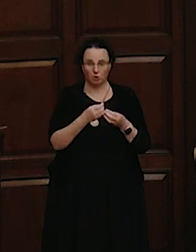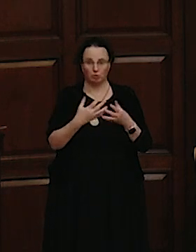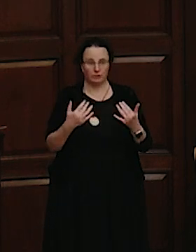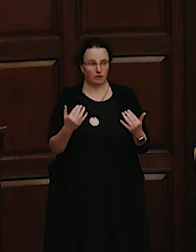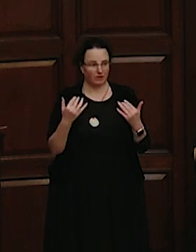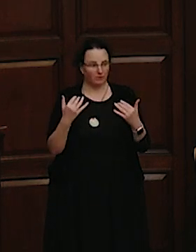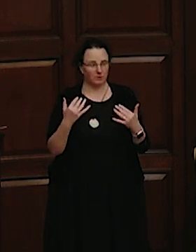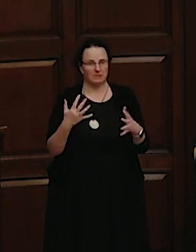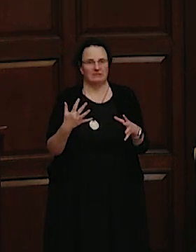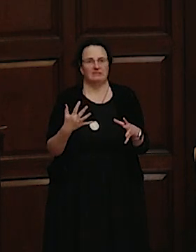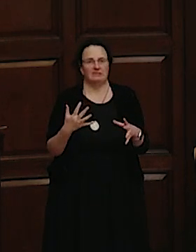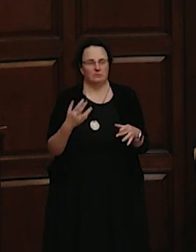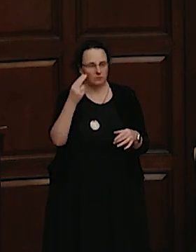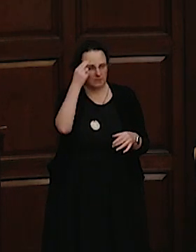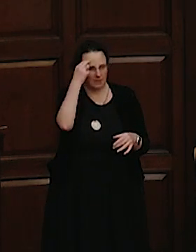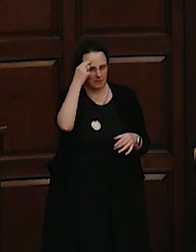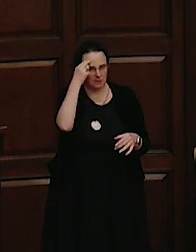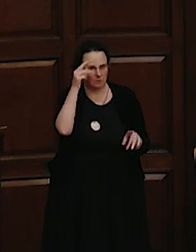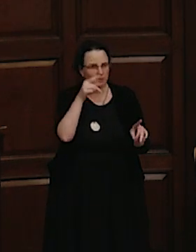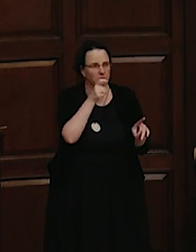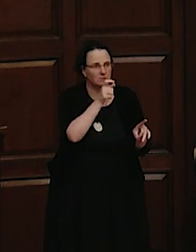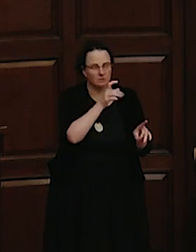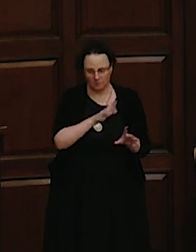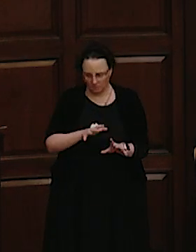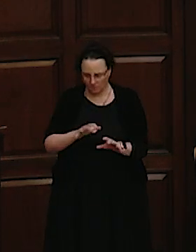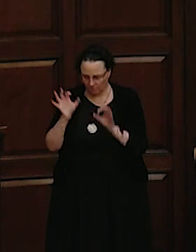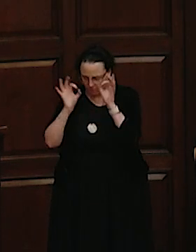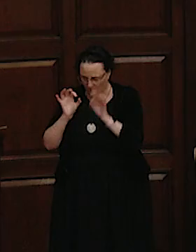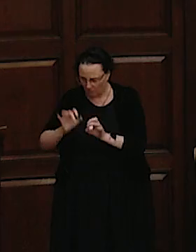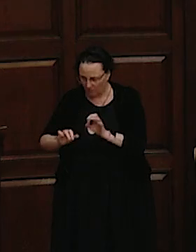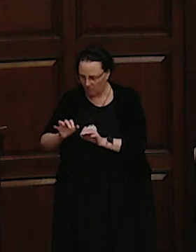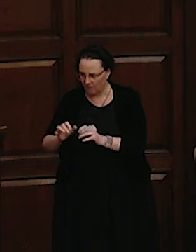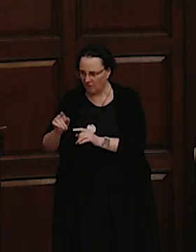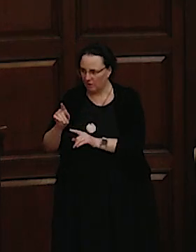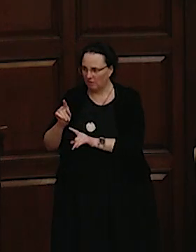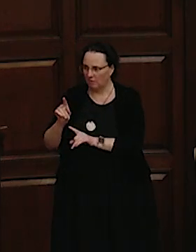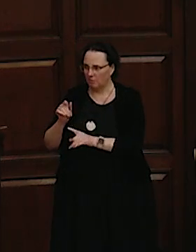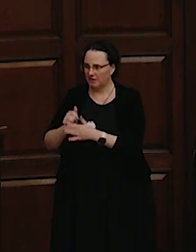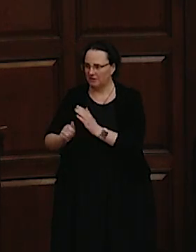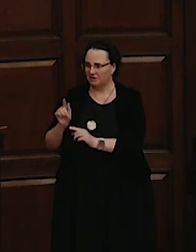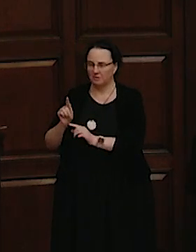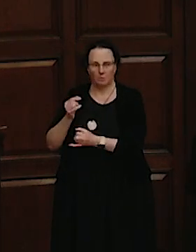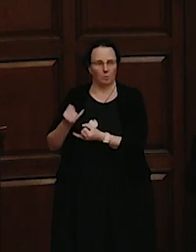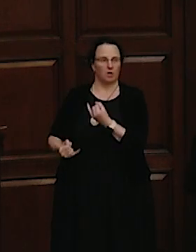don't understand, and then we go off and we Google it and it makes it worse. So